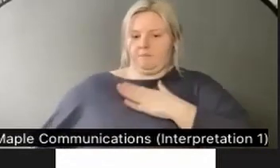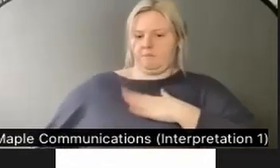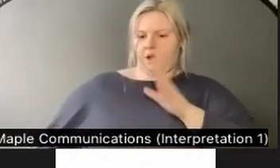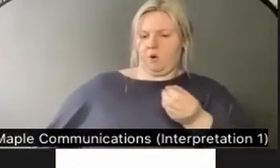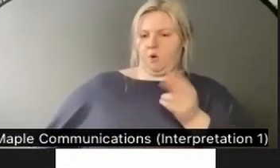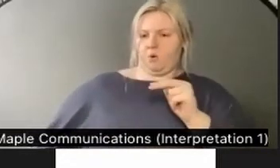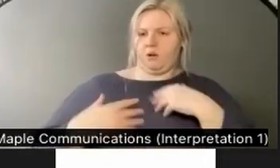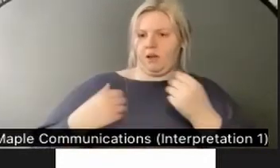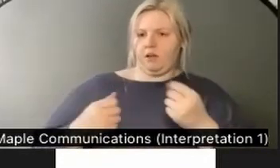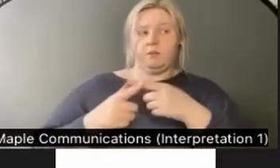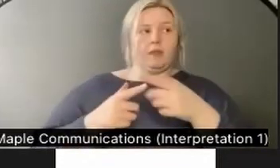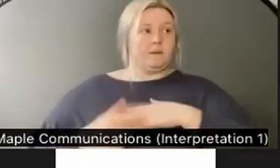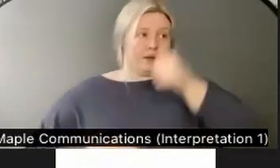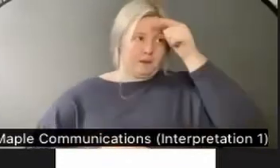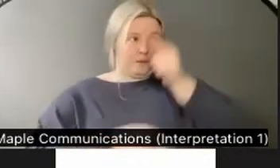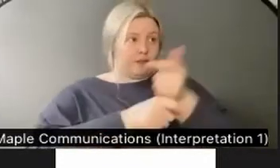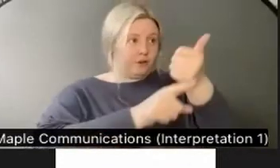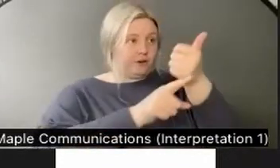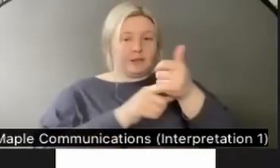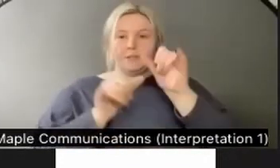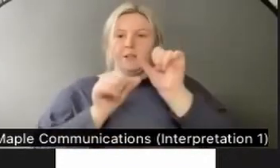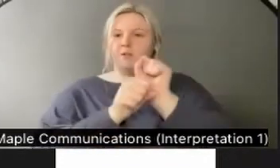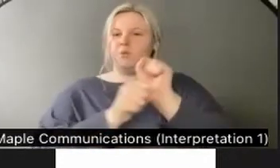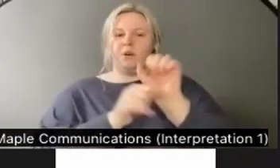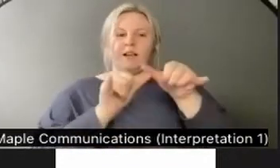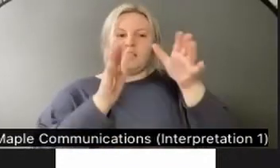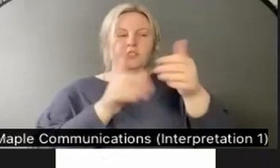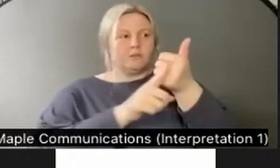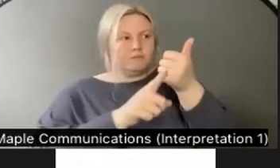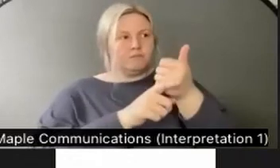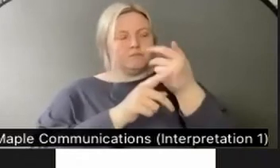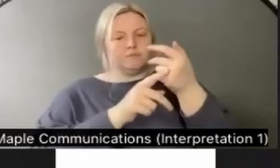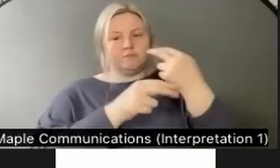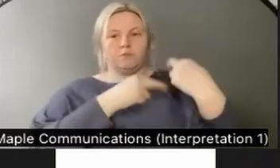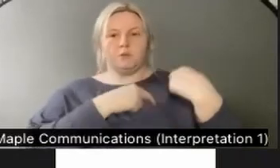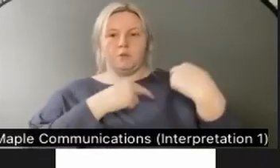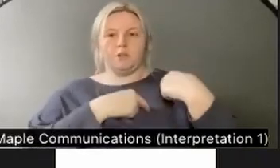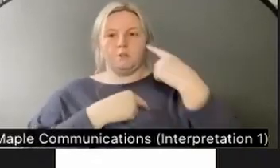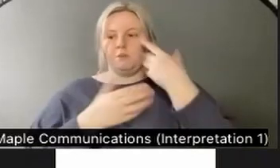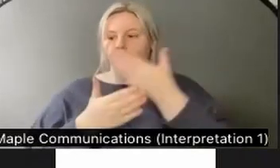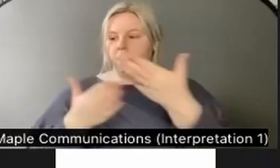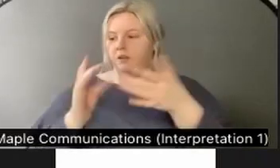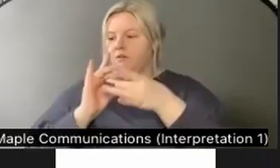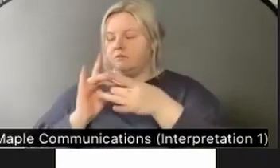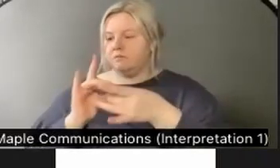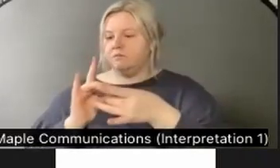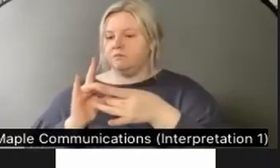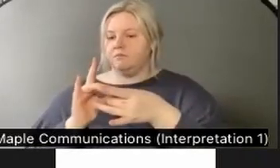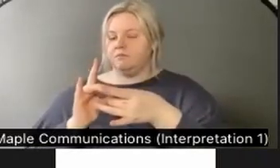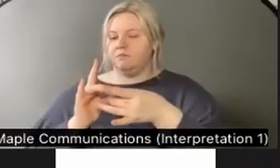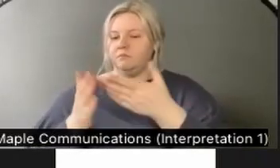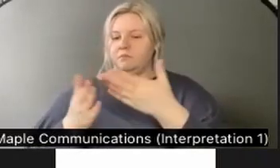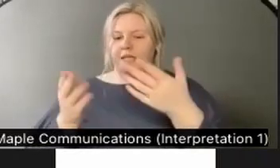the engineer, deals with all things logistical, practical, and not involving human emotion. But